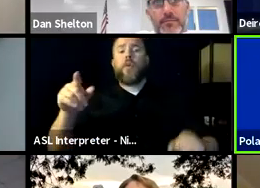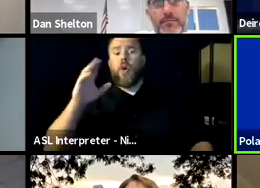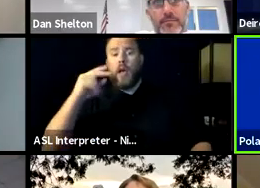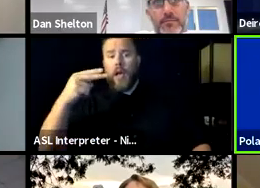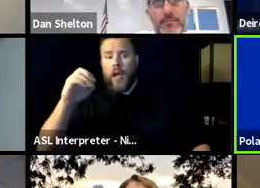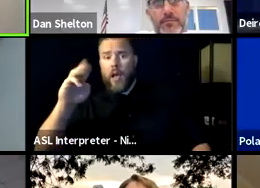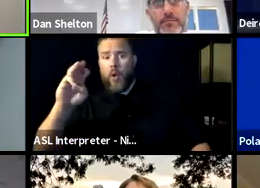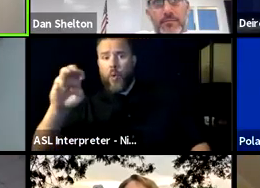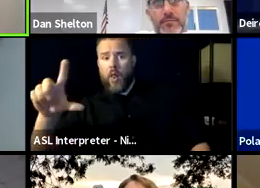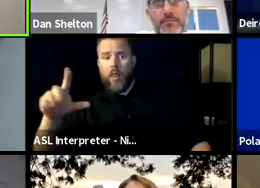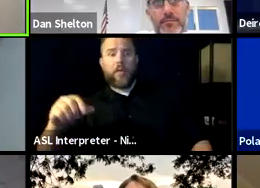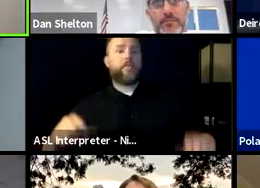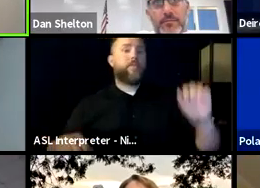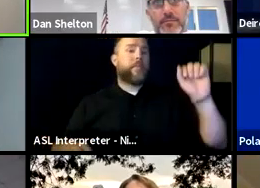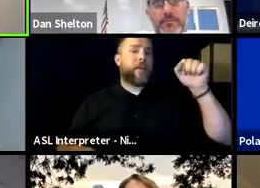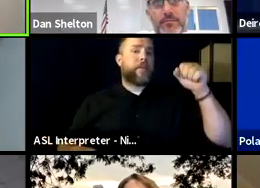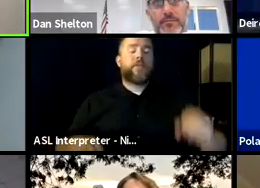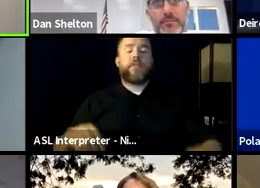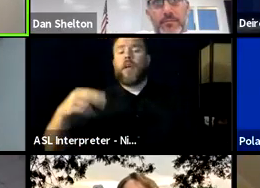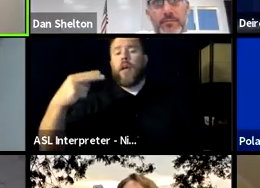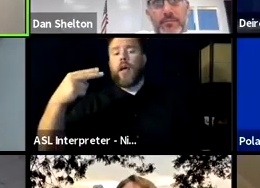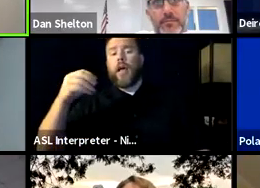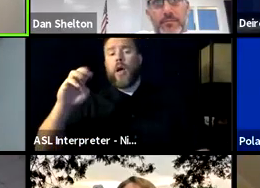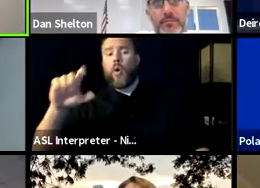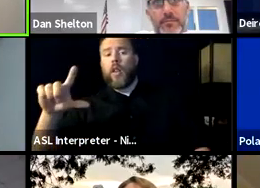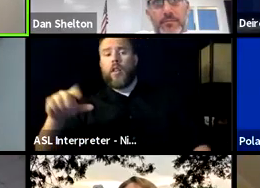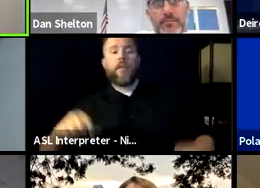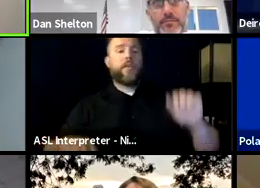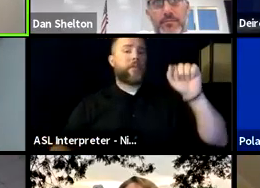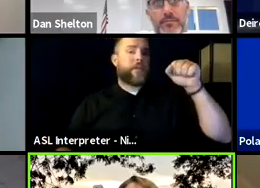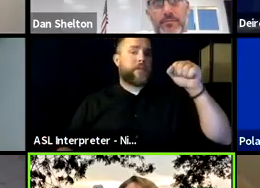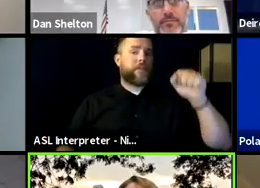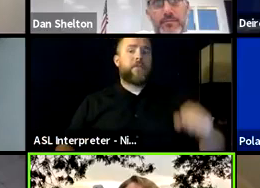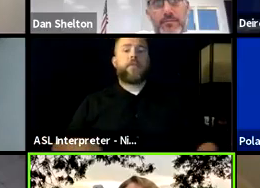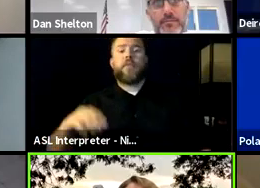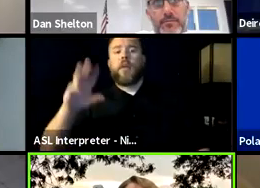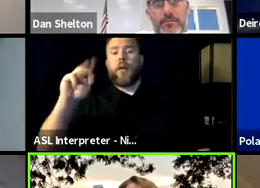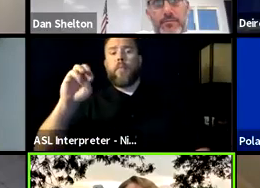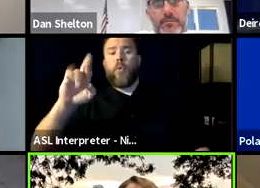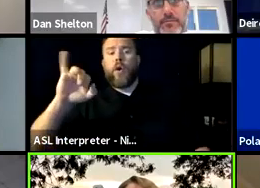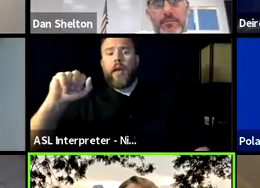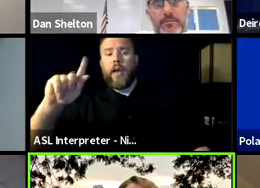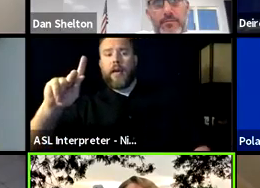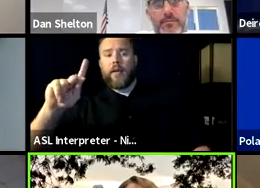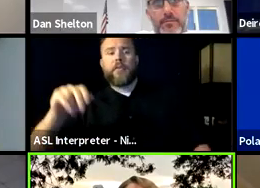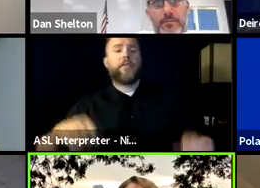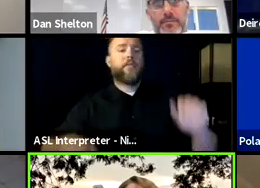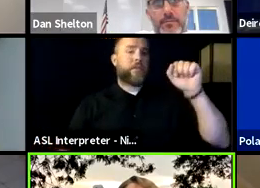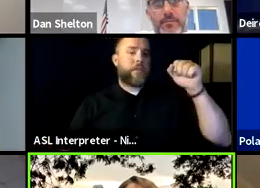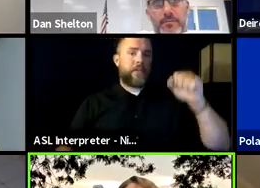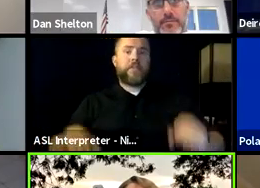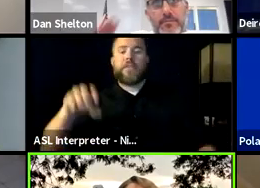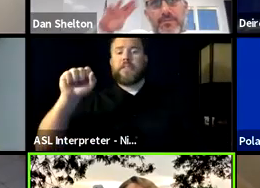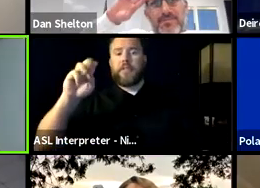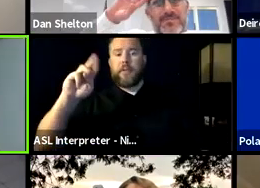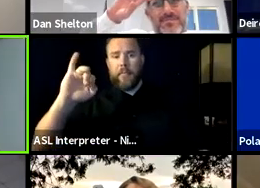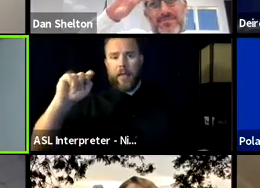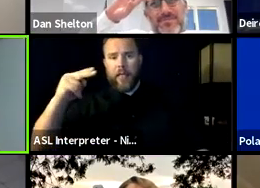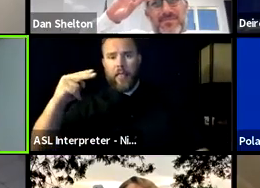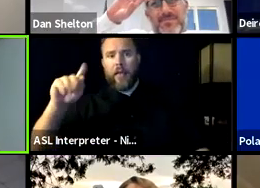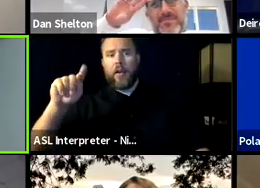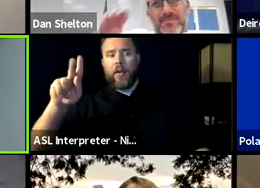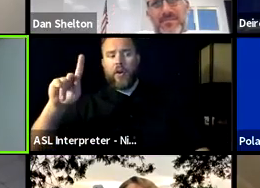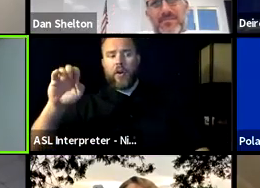Howell. Warren Howell, yes. Moriak. Dr. Moriak, yes. Mrs. Smith Tucker. Alethea Smith